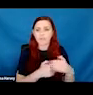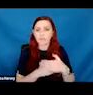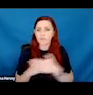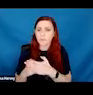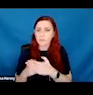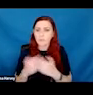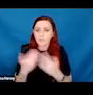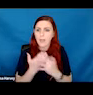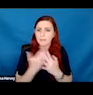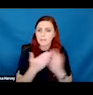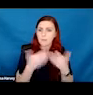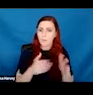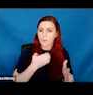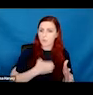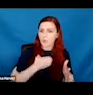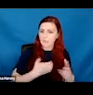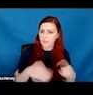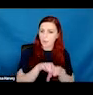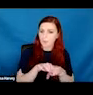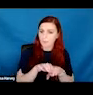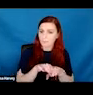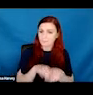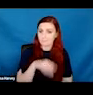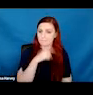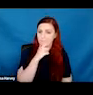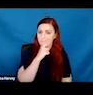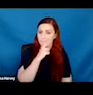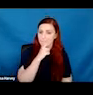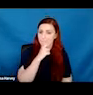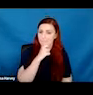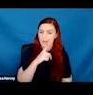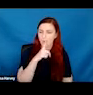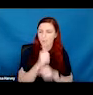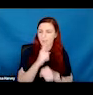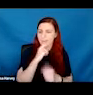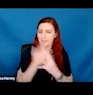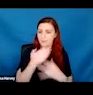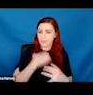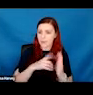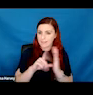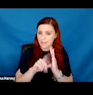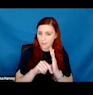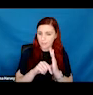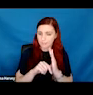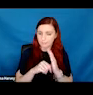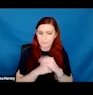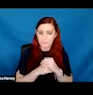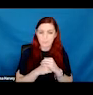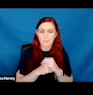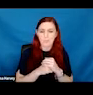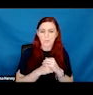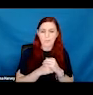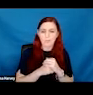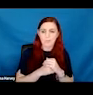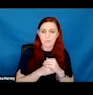access and public toilets being closed. And I'll come back to the issue of accessible toilets later in my presentation. We